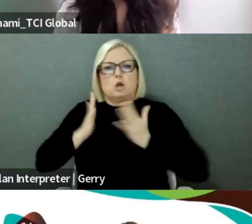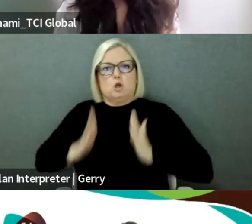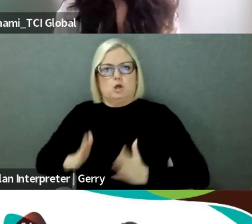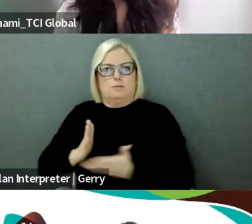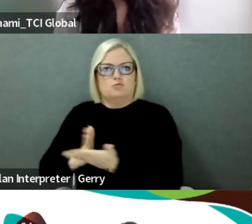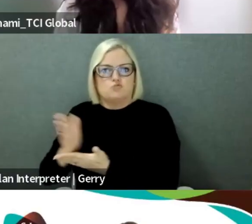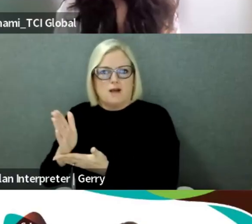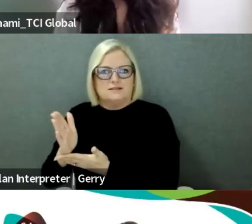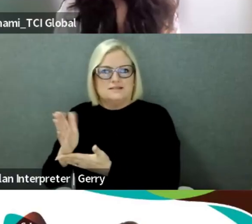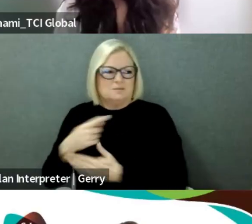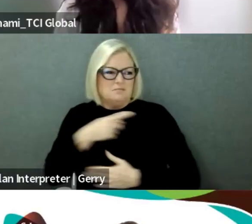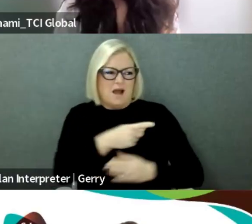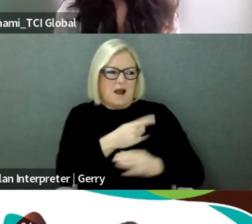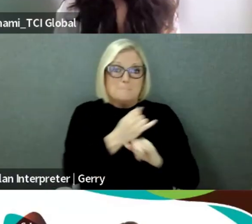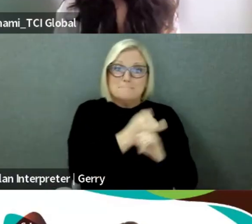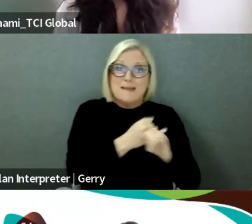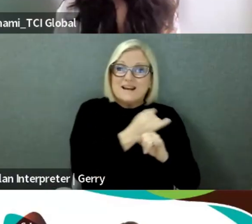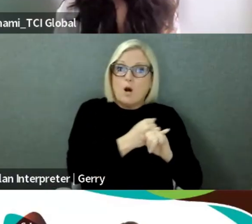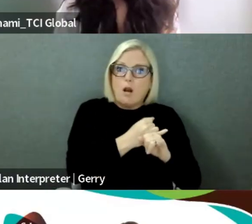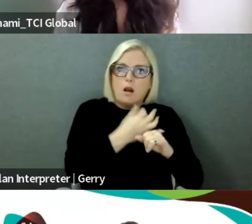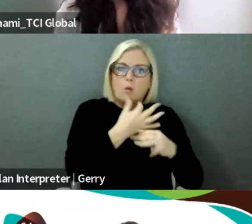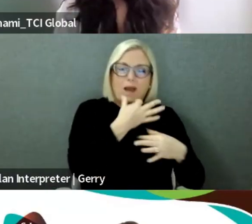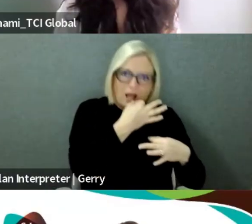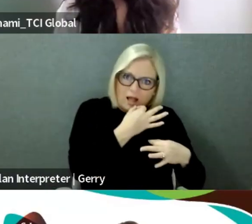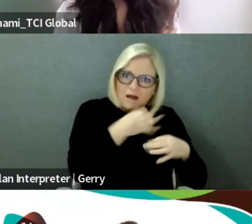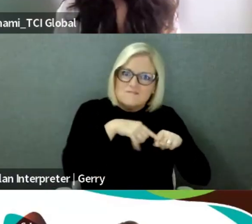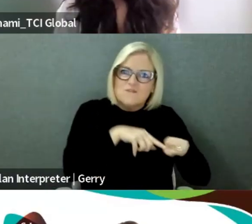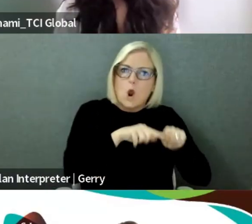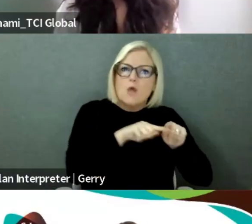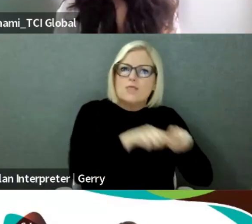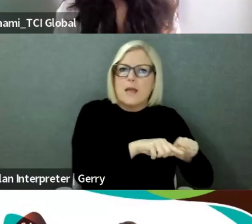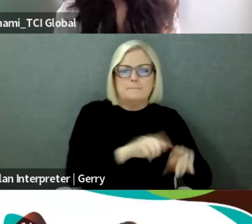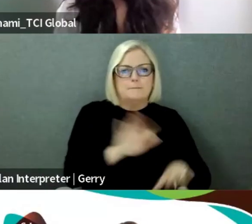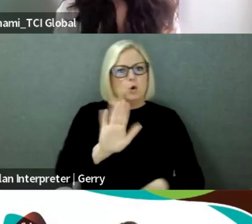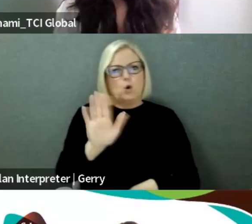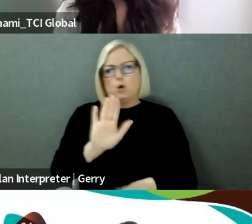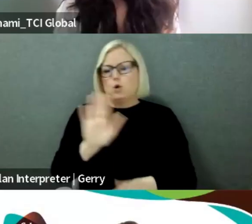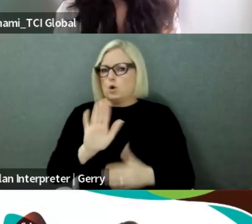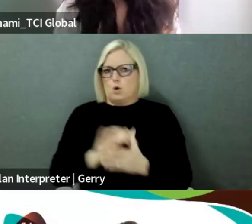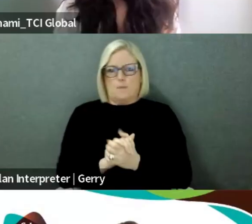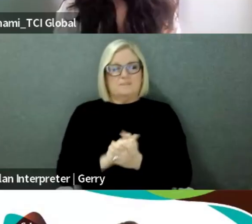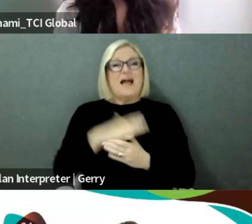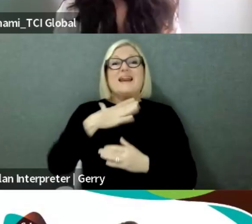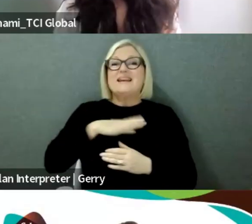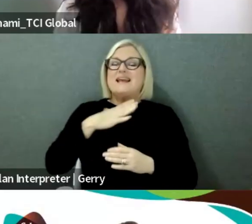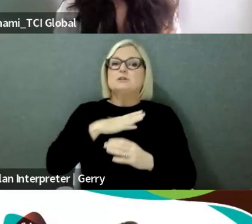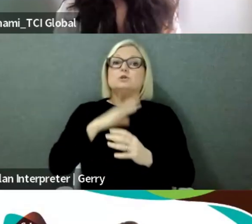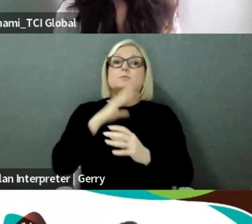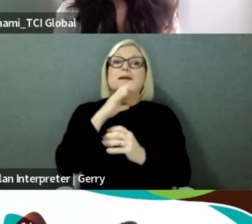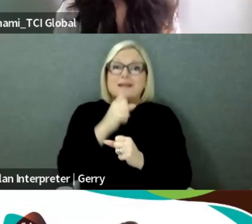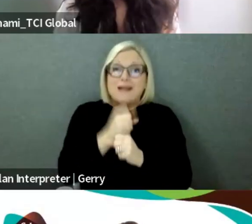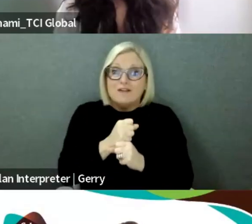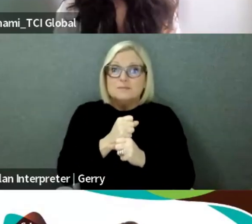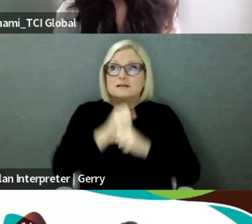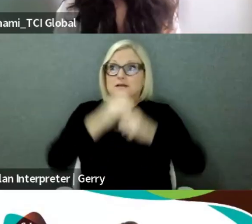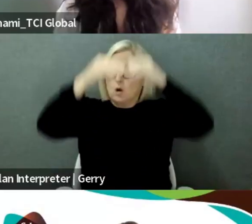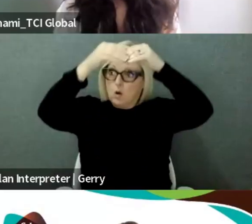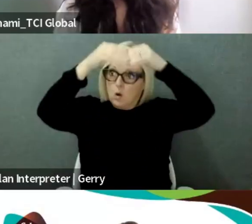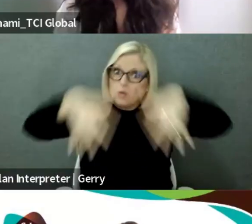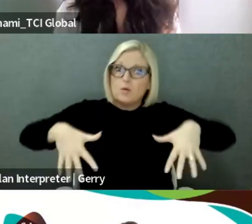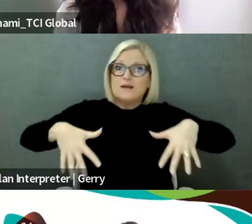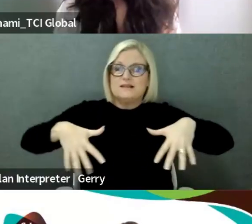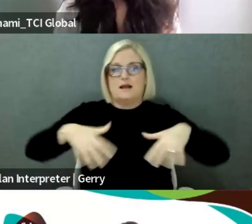communities, the peer networks, family and community support, local systems and services. And it's relational, it's about